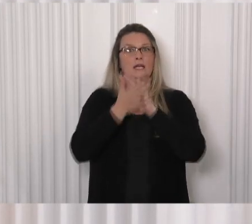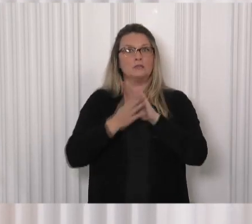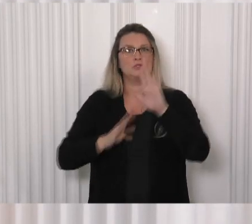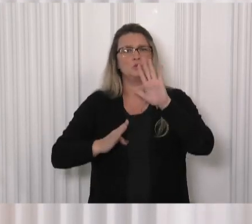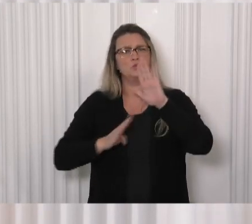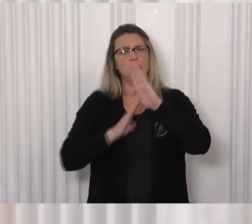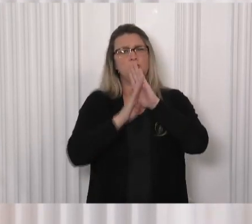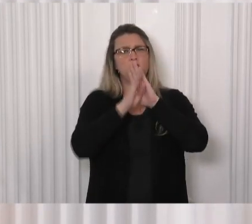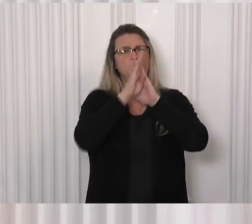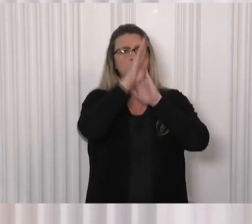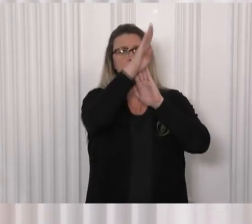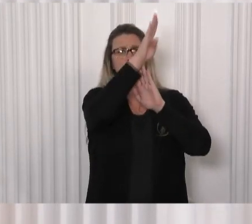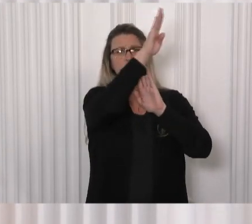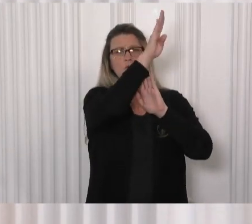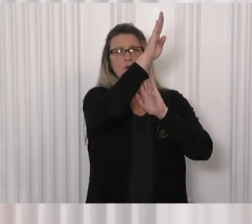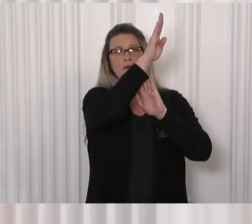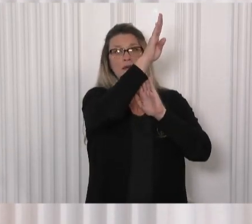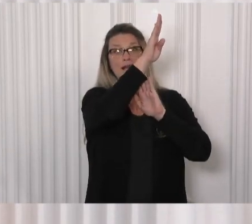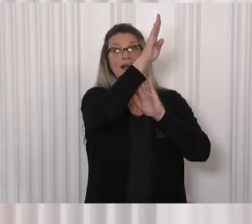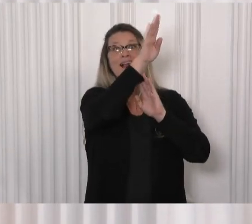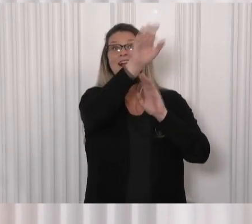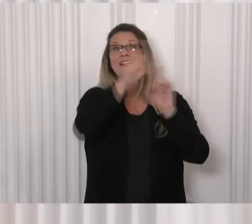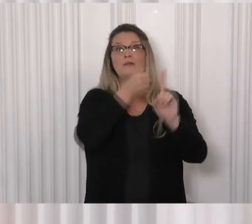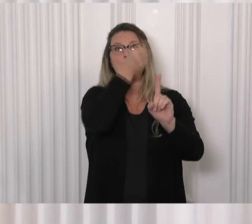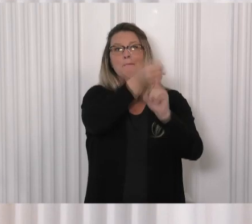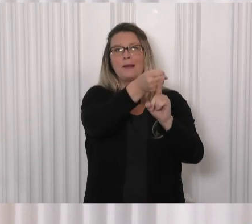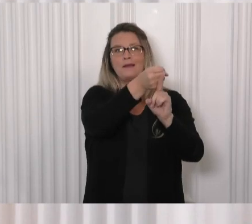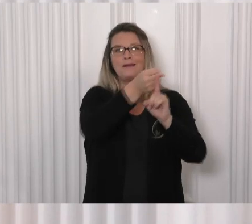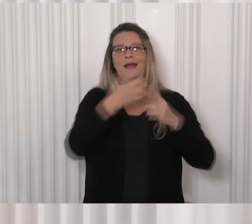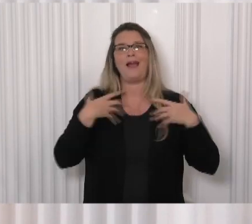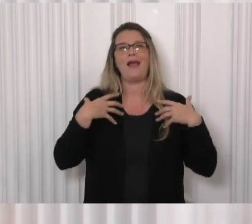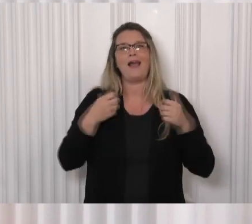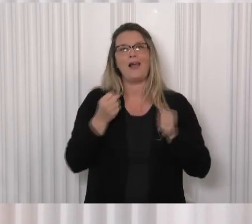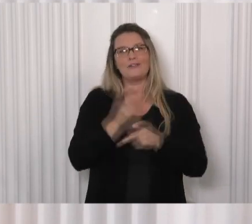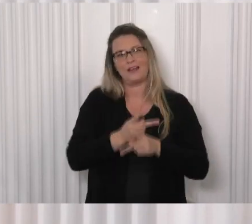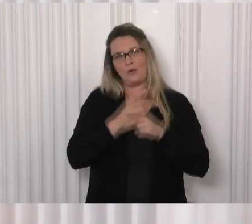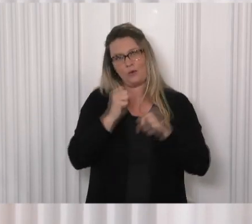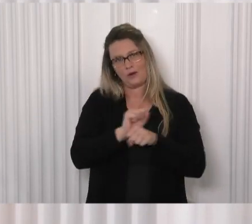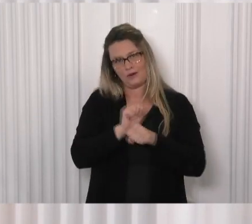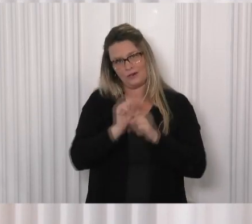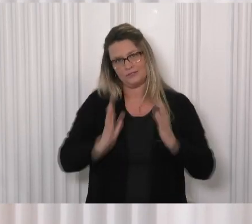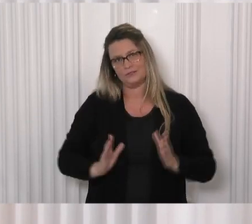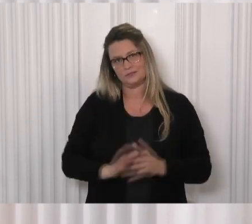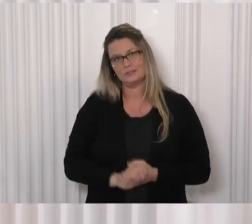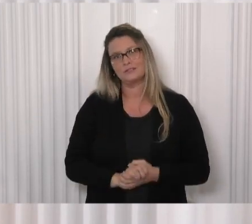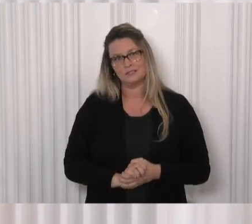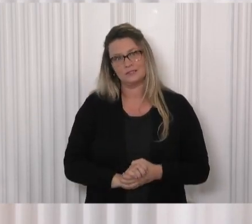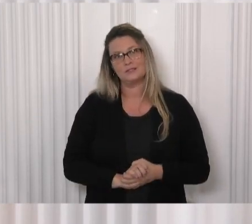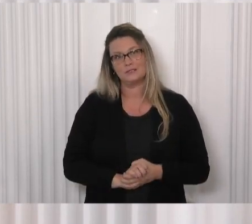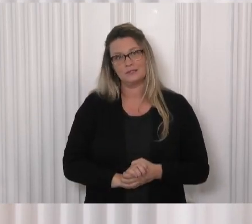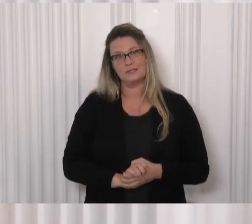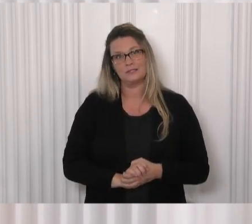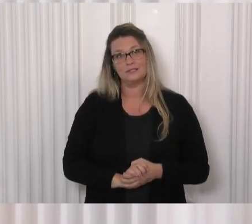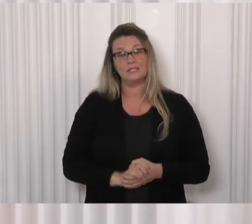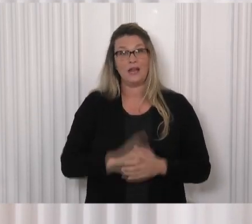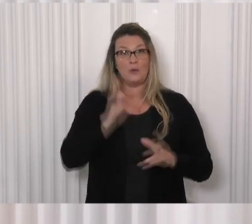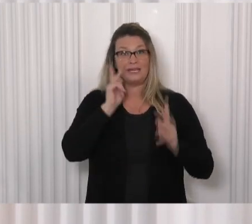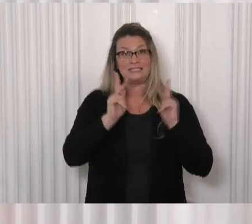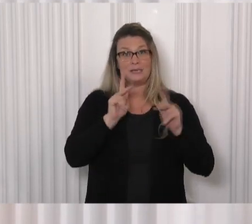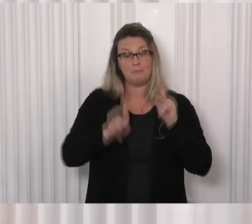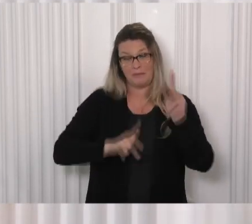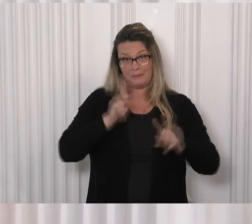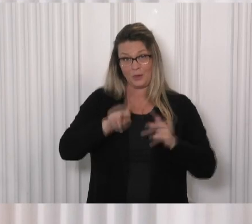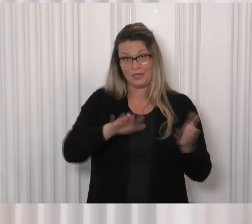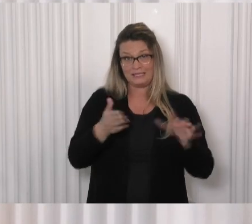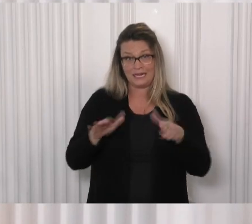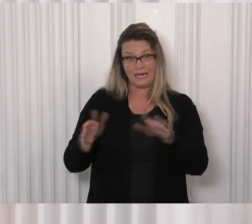a tsunami wave that then affects the healthcare workers. And when we look again at the mortality rates around the world, if